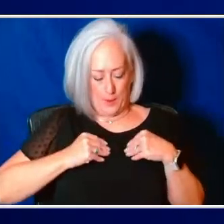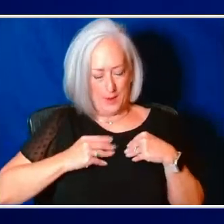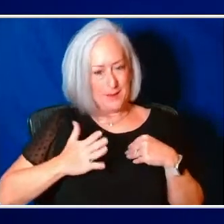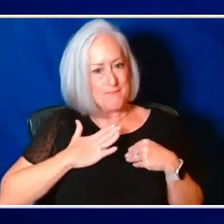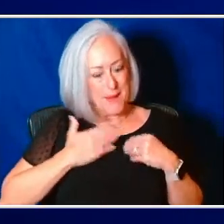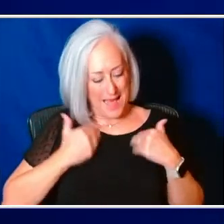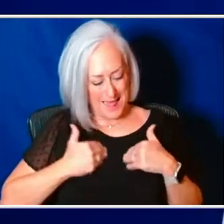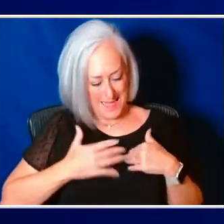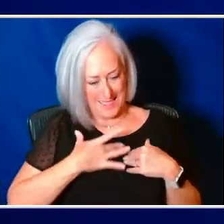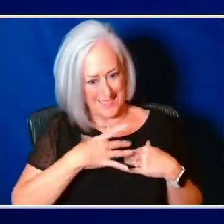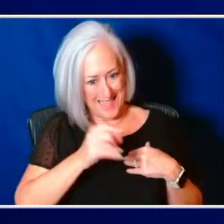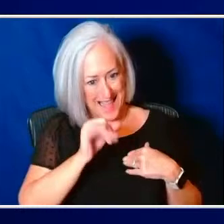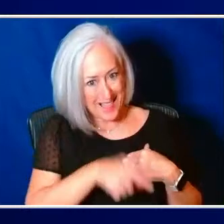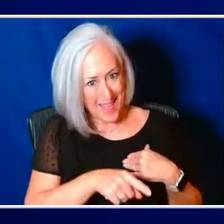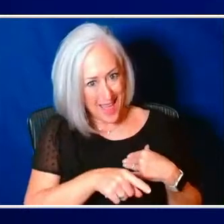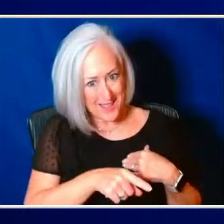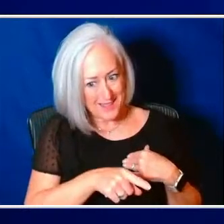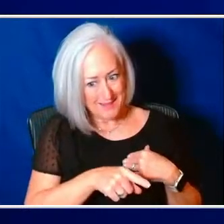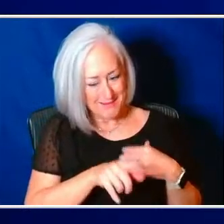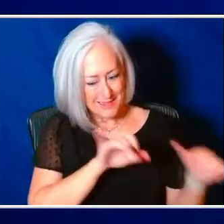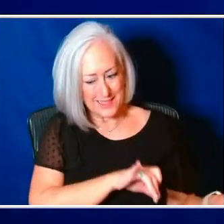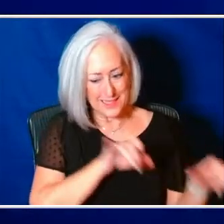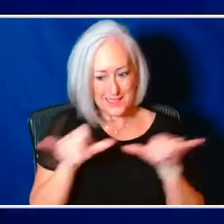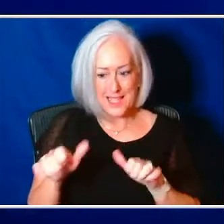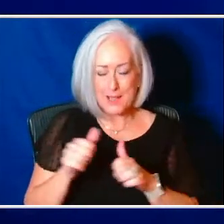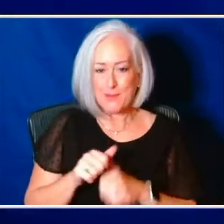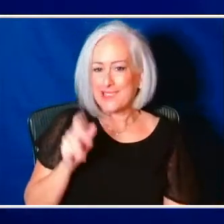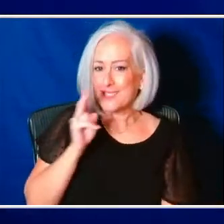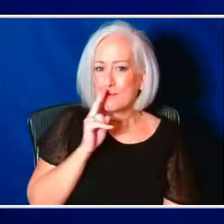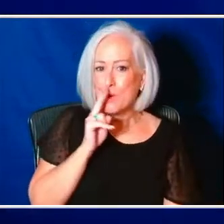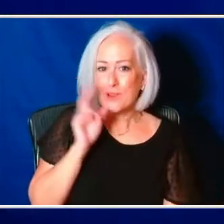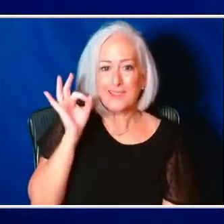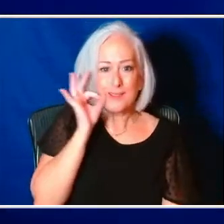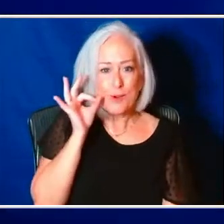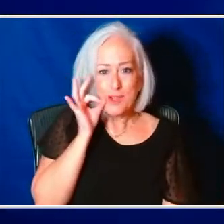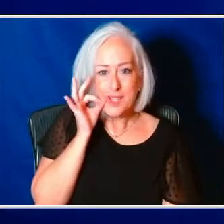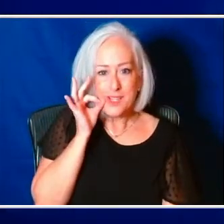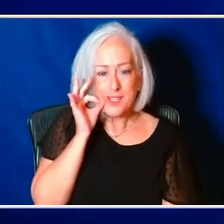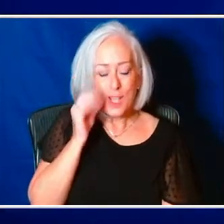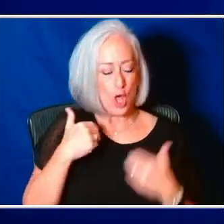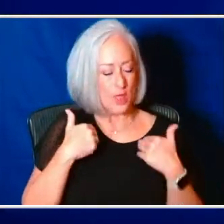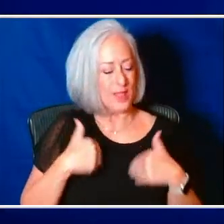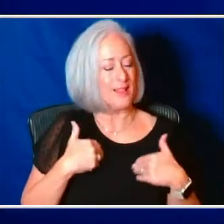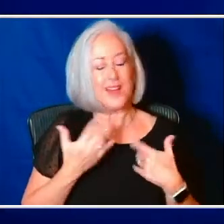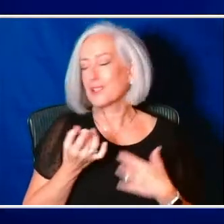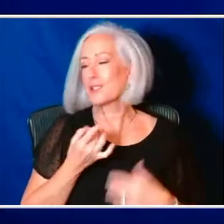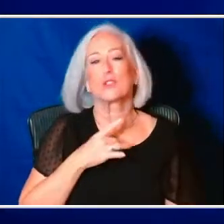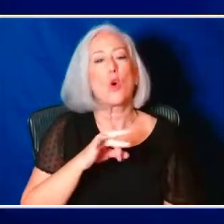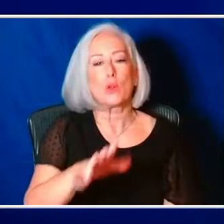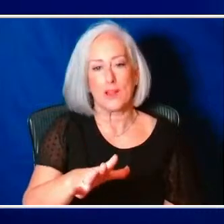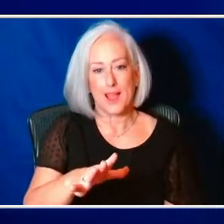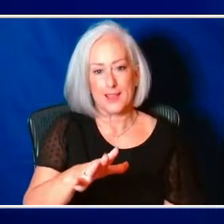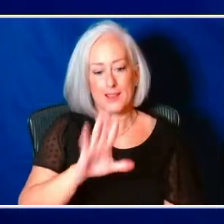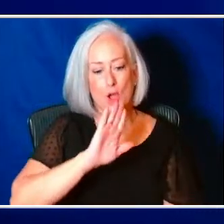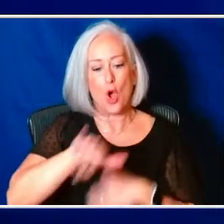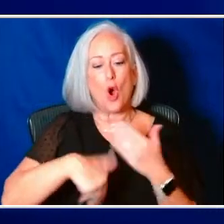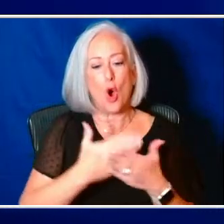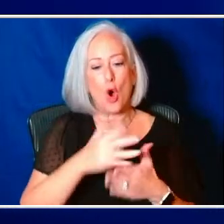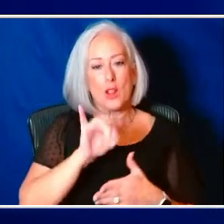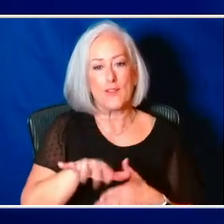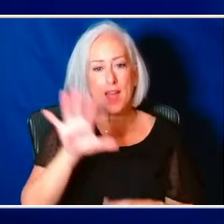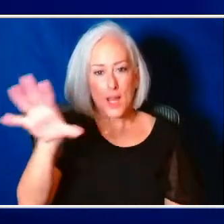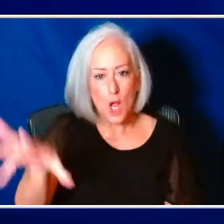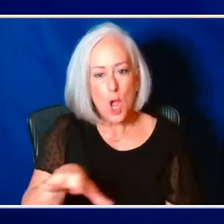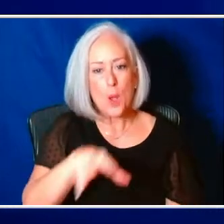smoking? And the answer is they don't, right? They just don't. And all that stuff gets deposited into your airway, and